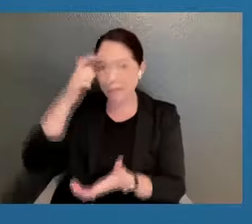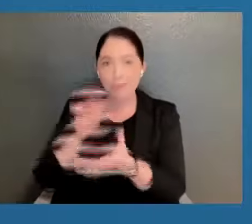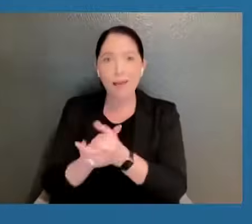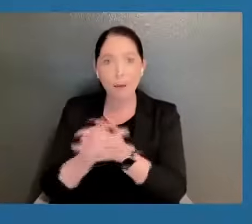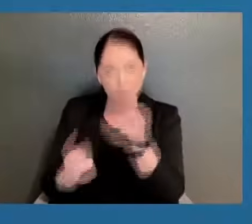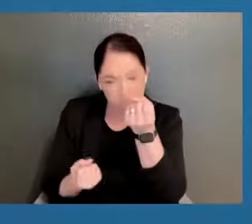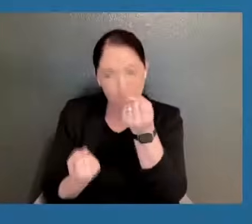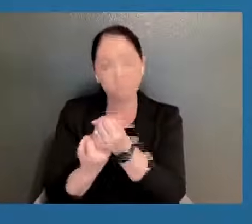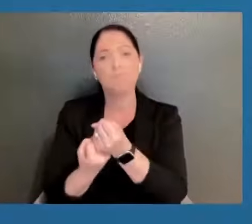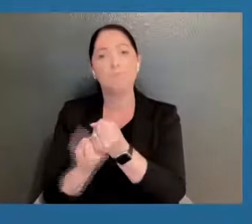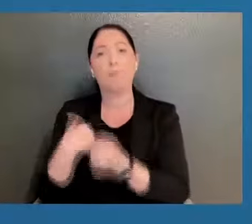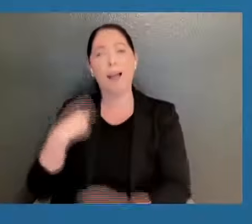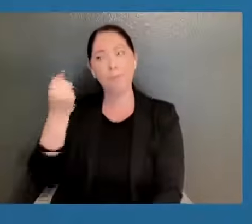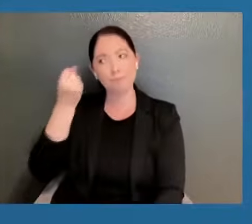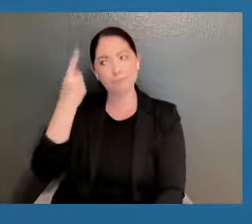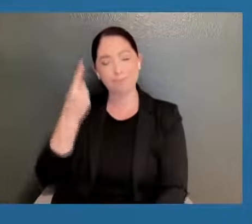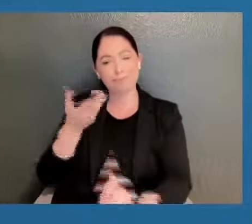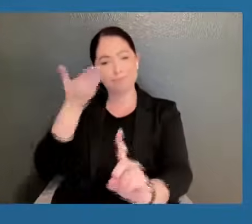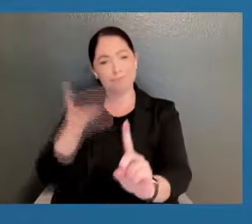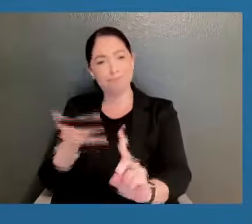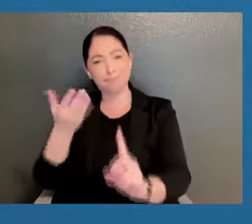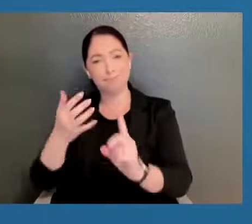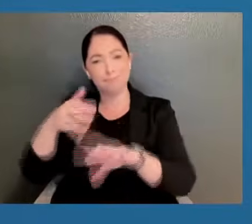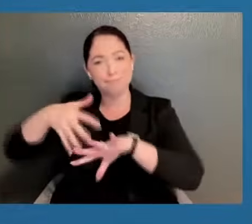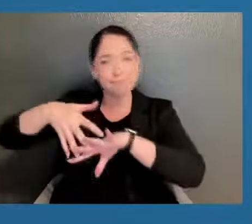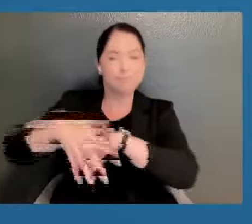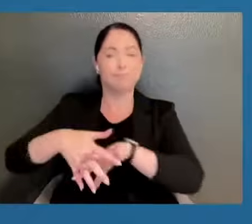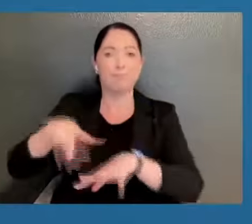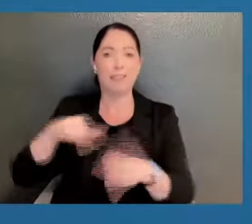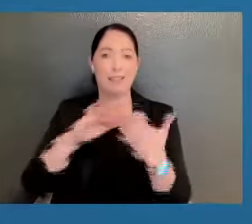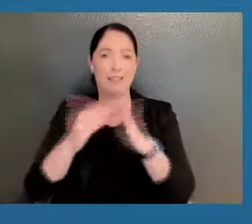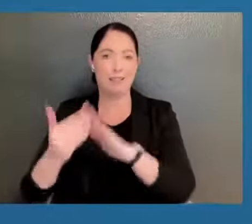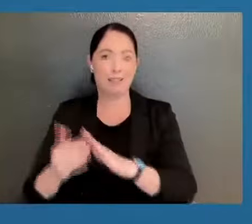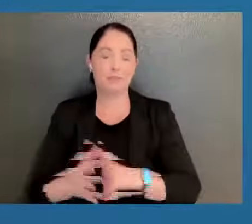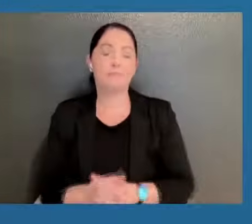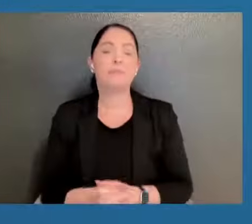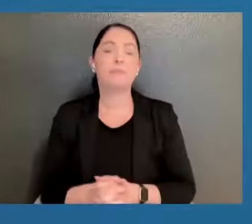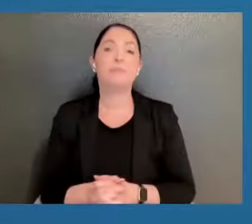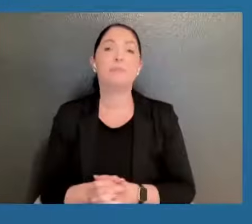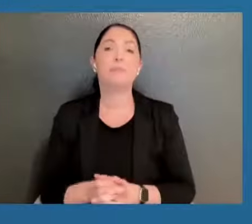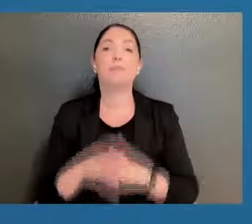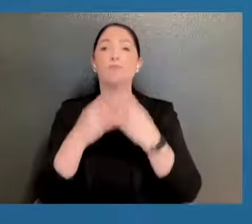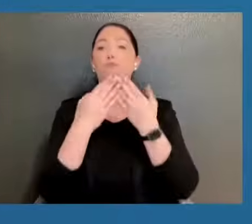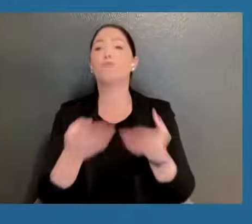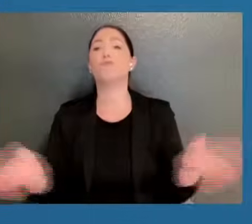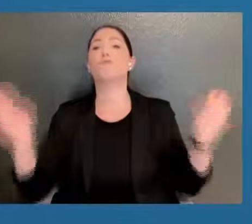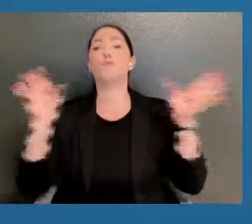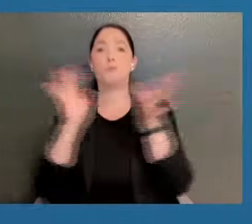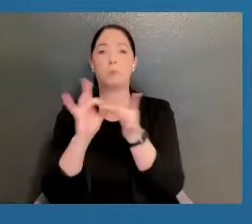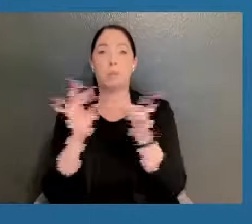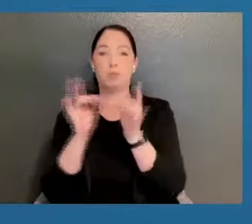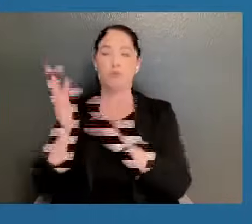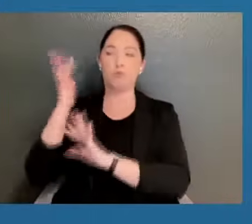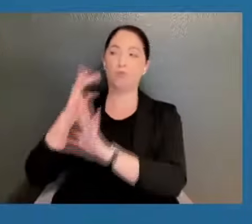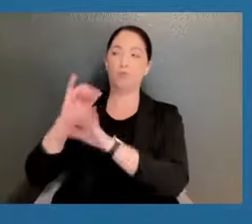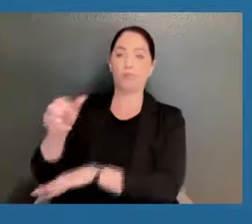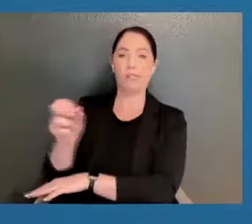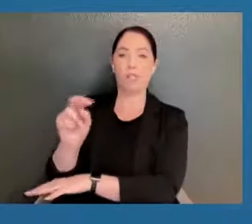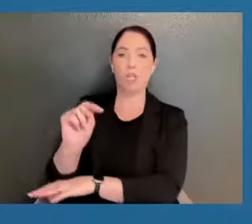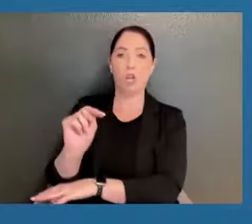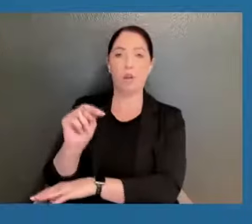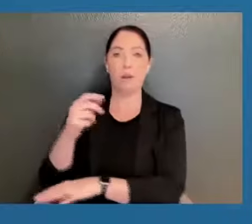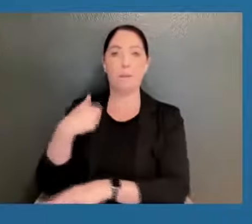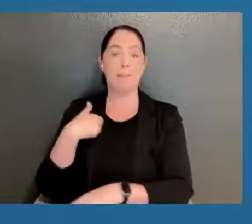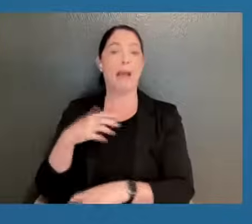all about. They're part of our identity. But I also had a broader message back in January when I announced my State of the State